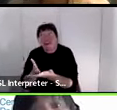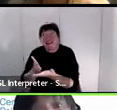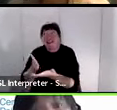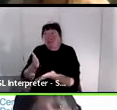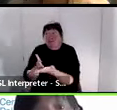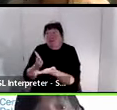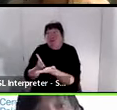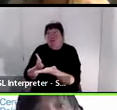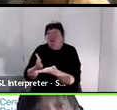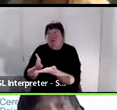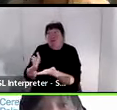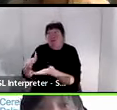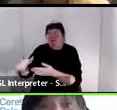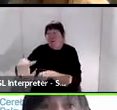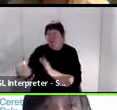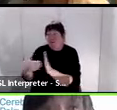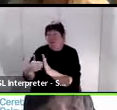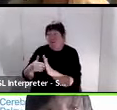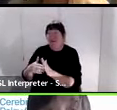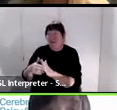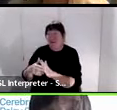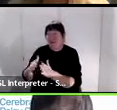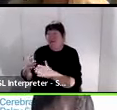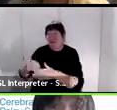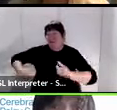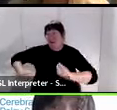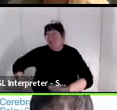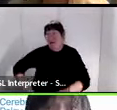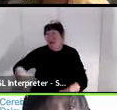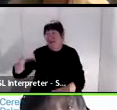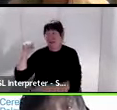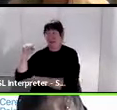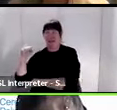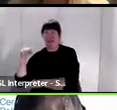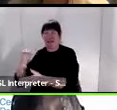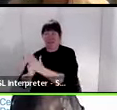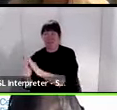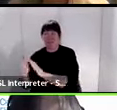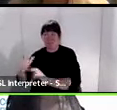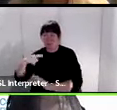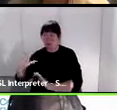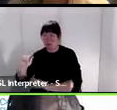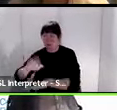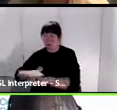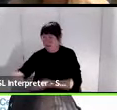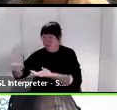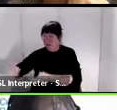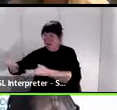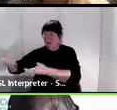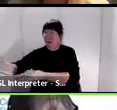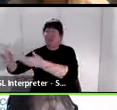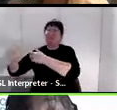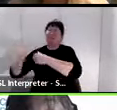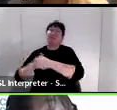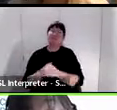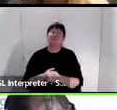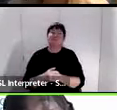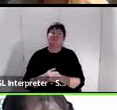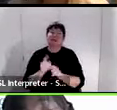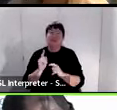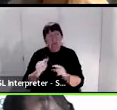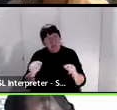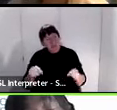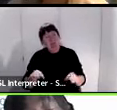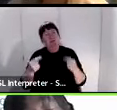children, but also our collective will give out. And that's a shame for the entirety of society who, as I've